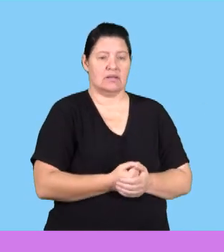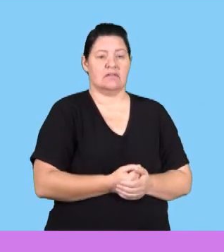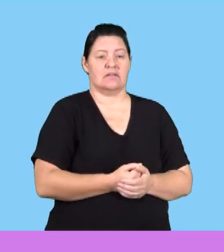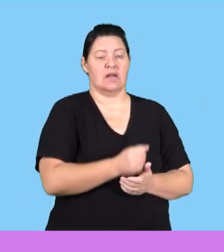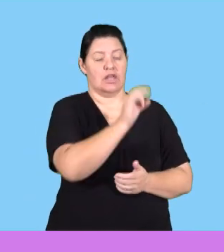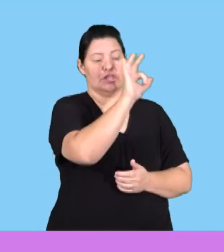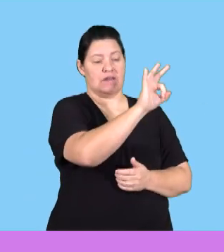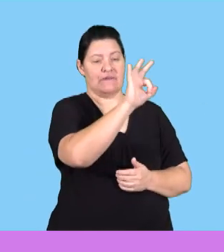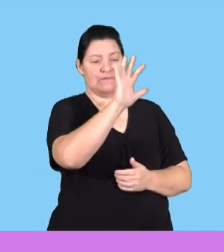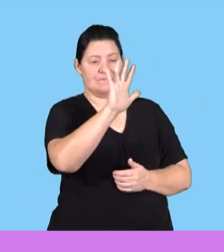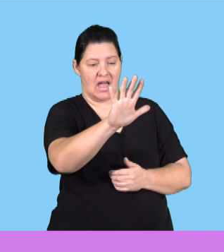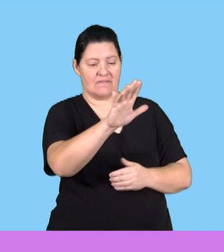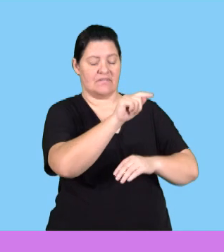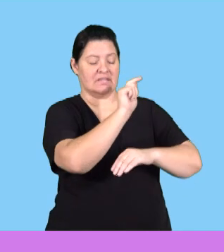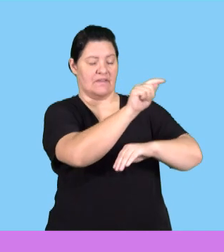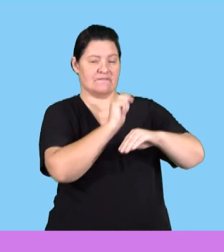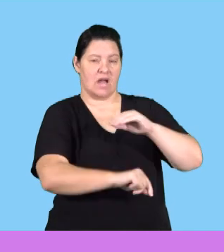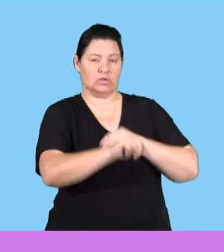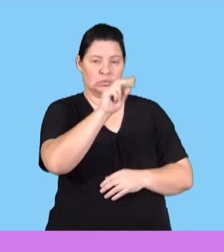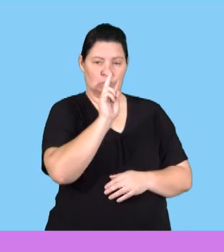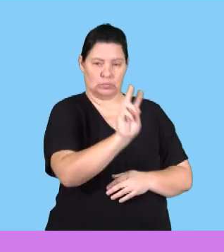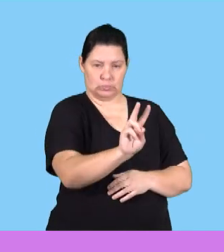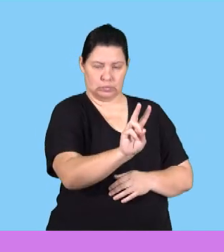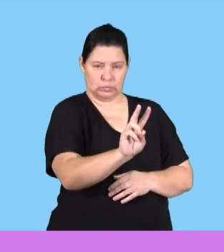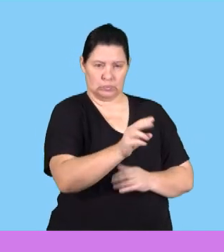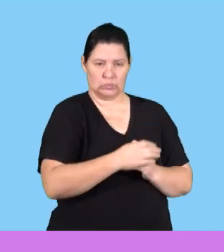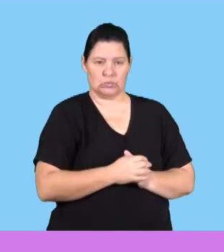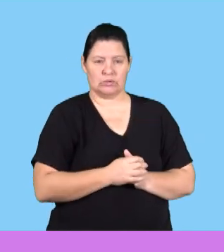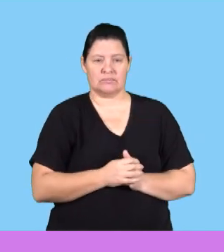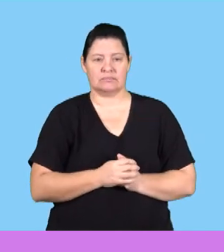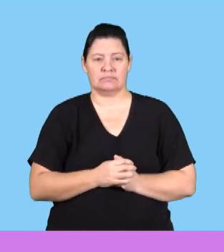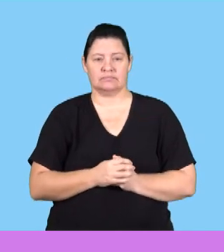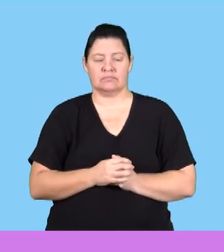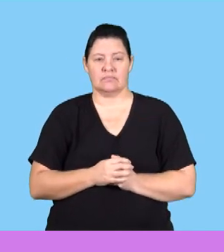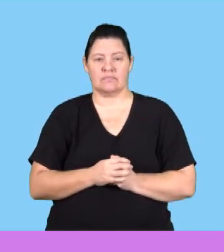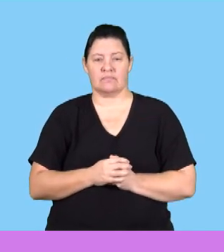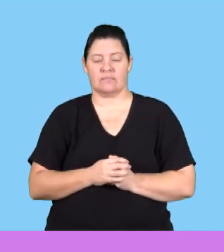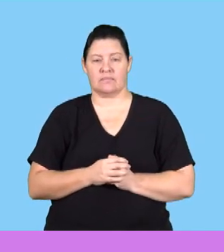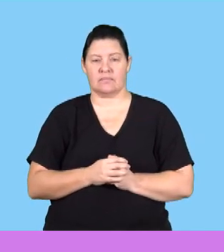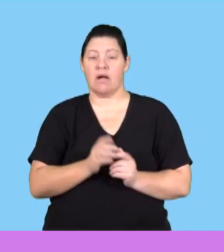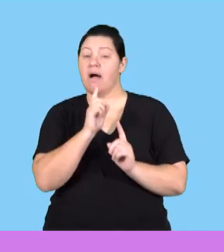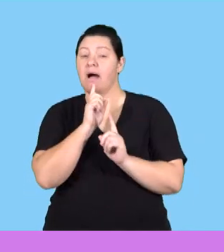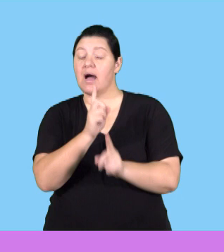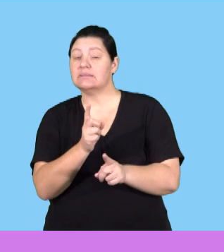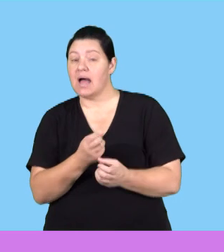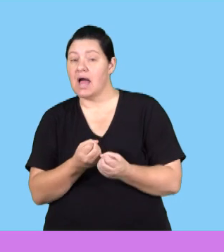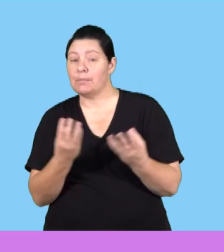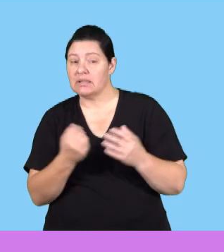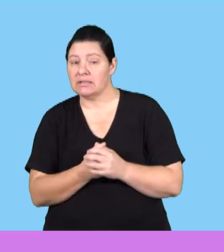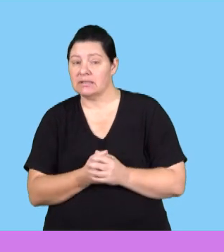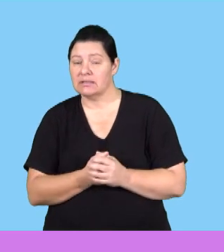together. We are having 35 rand divided by 2. I hope you have your